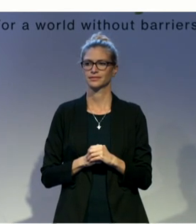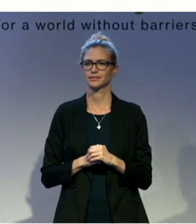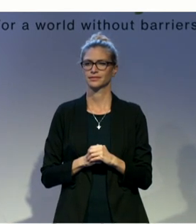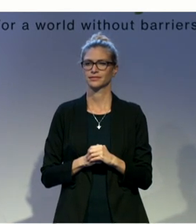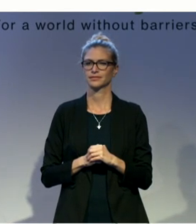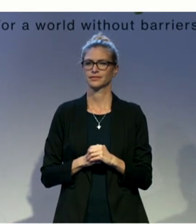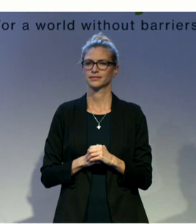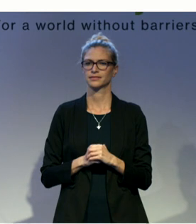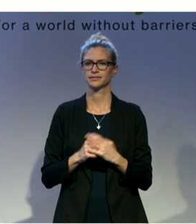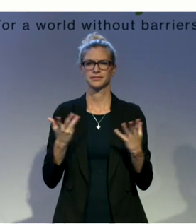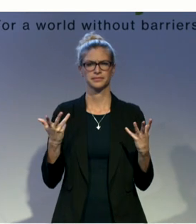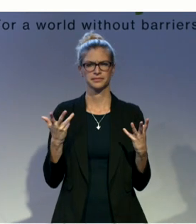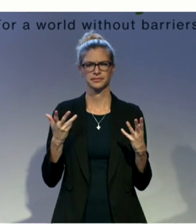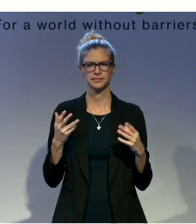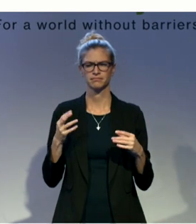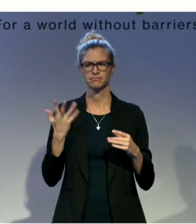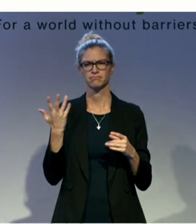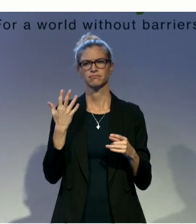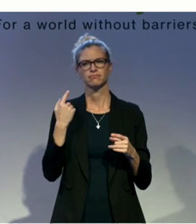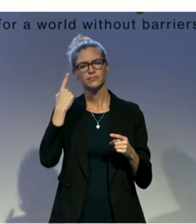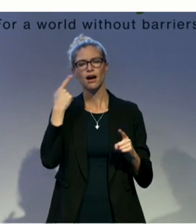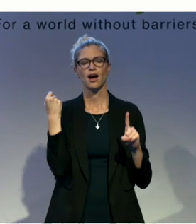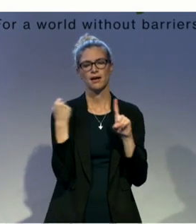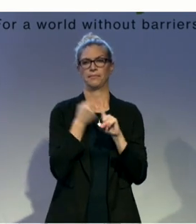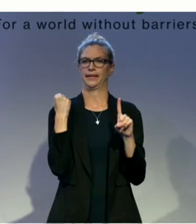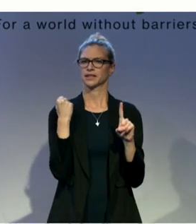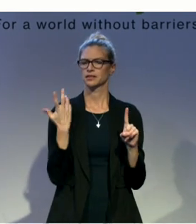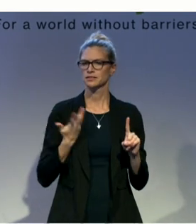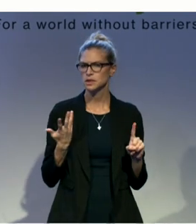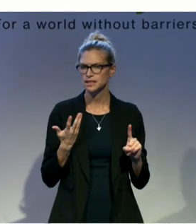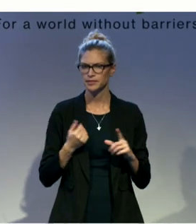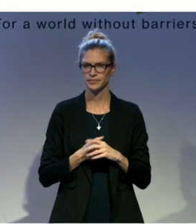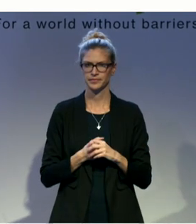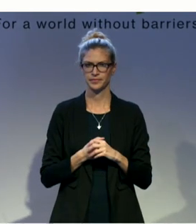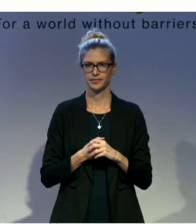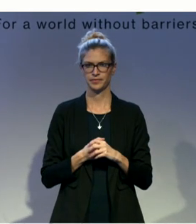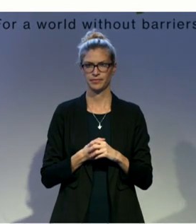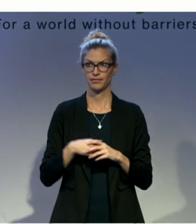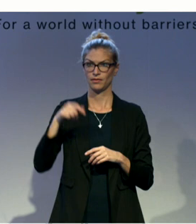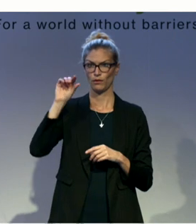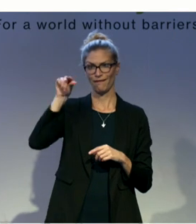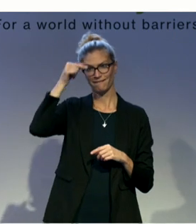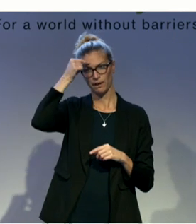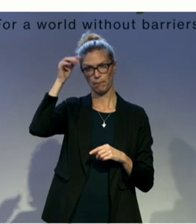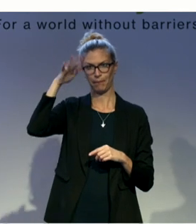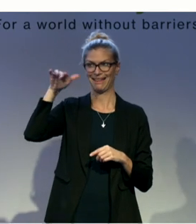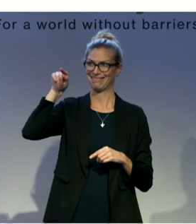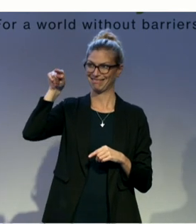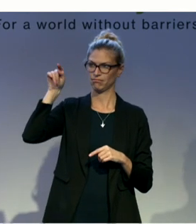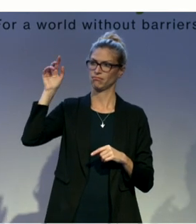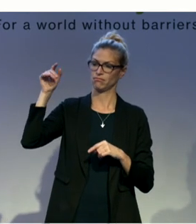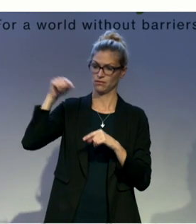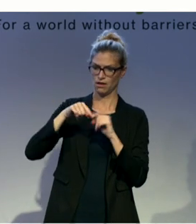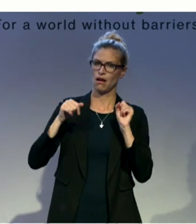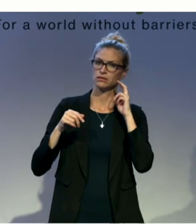So what is the impact? The state can use this model as a model for